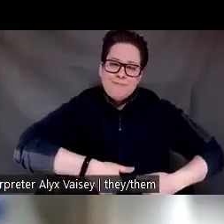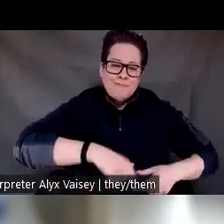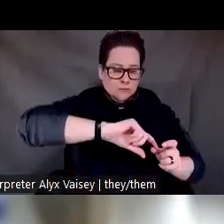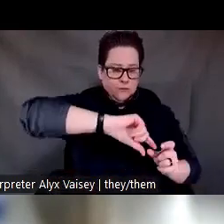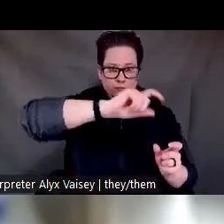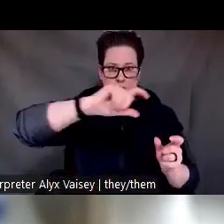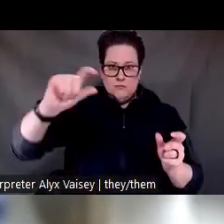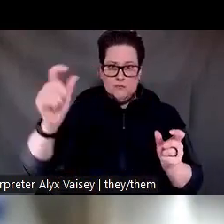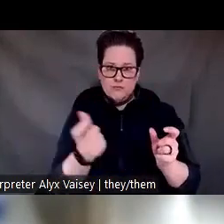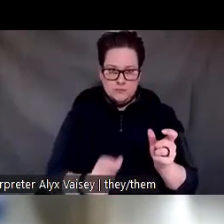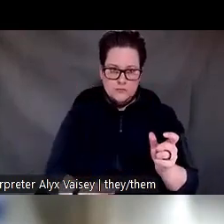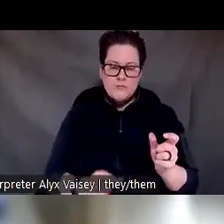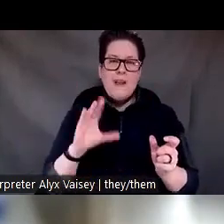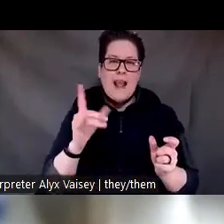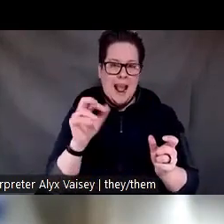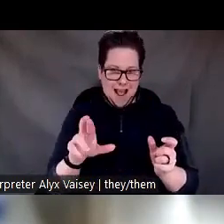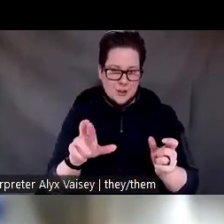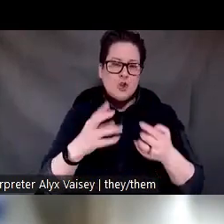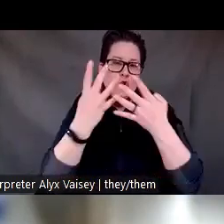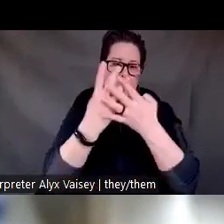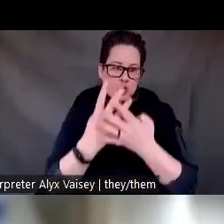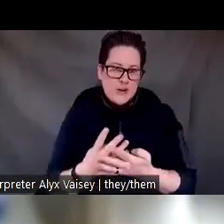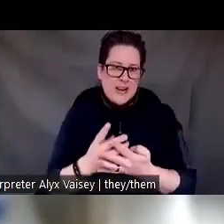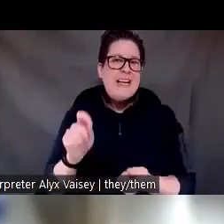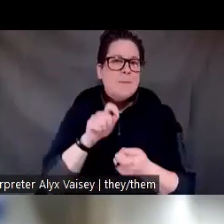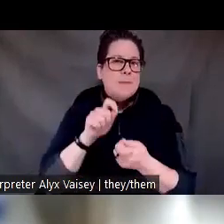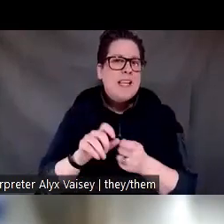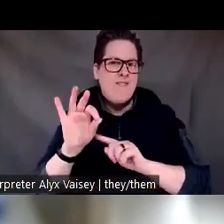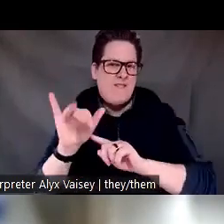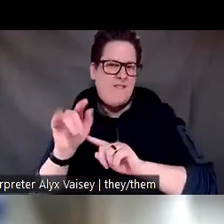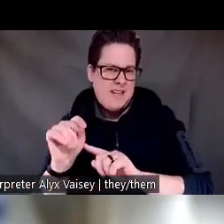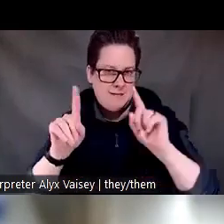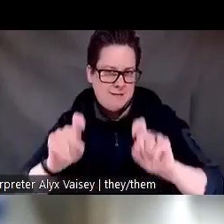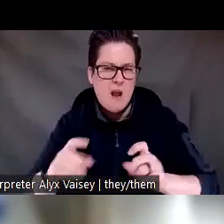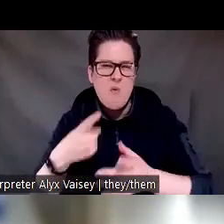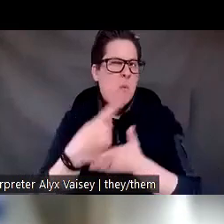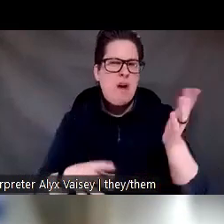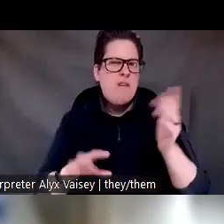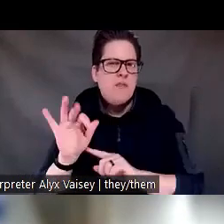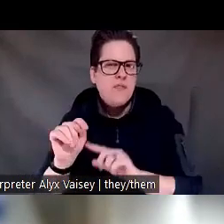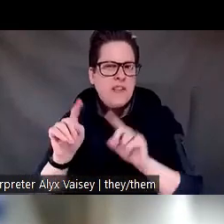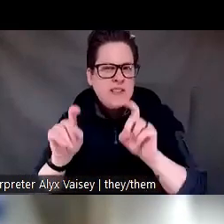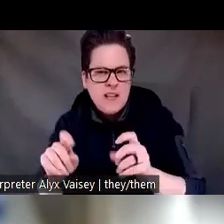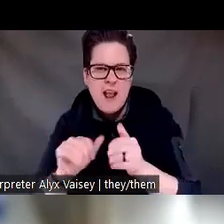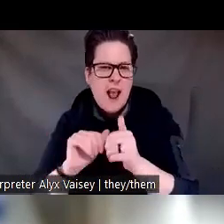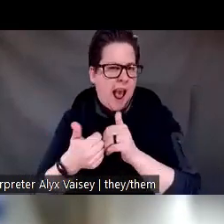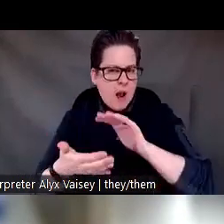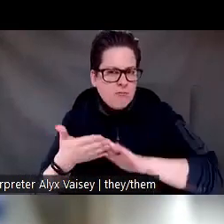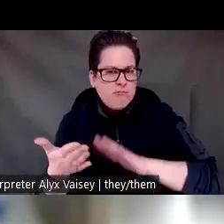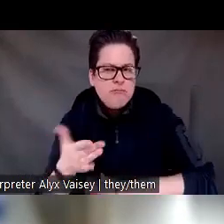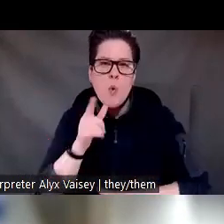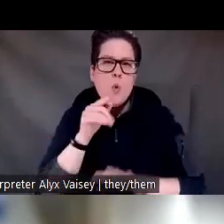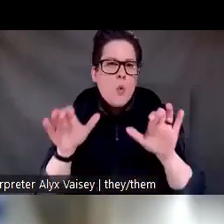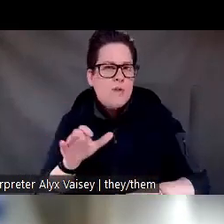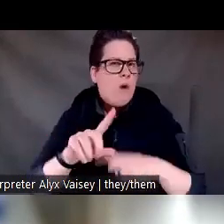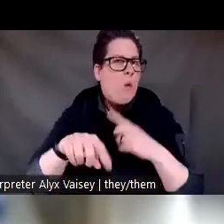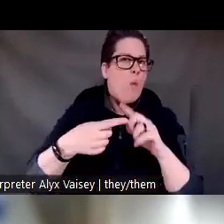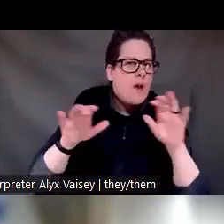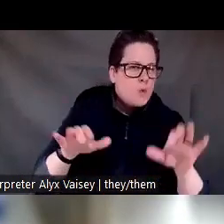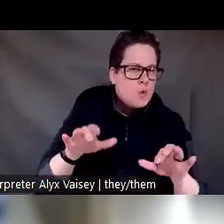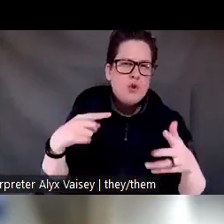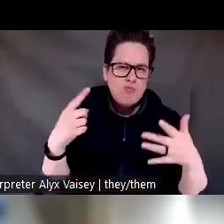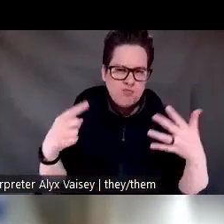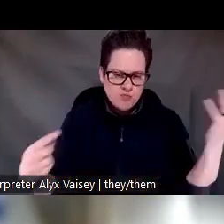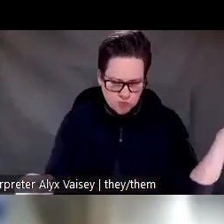FIT testing. We'll talk about what FIT testing is, how it works, who should do it, when you should do it, and so on and so